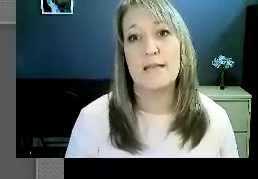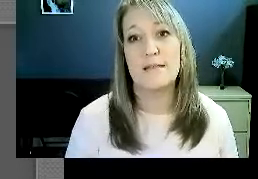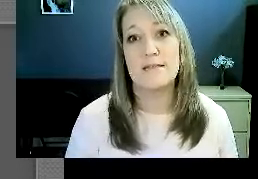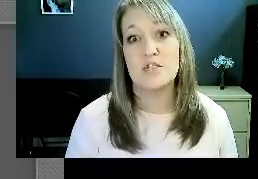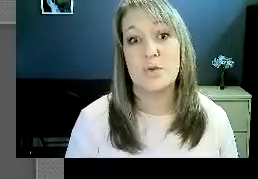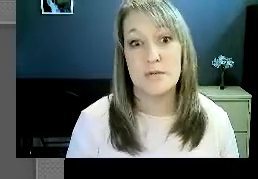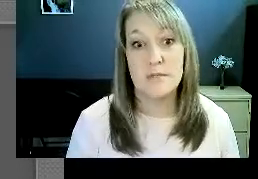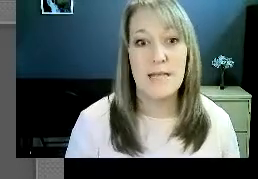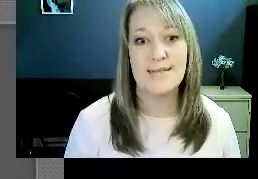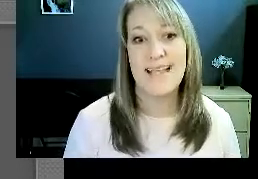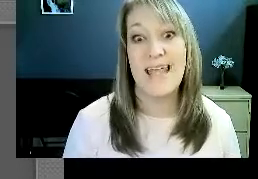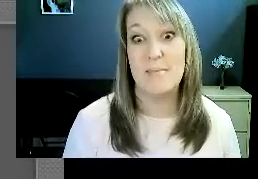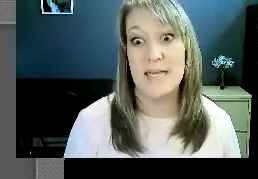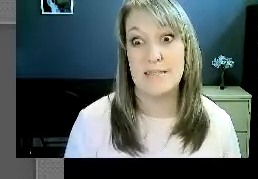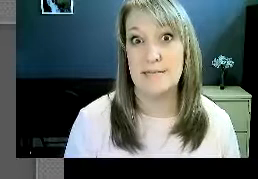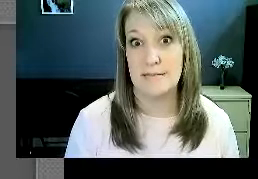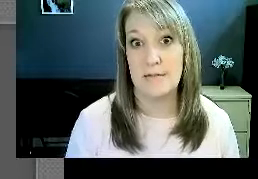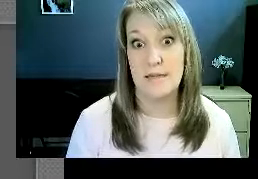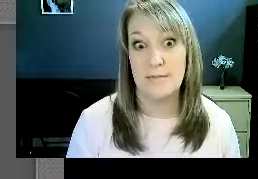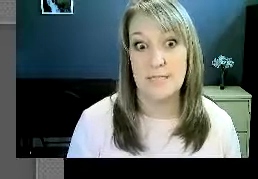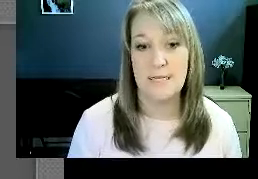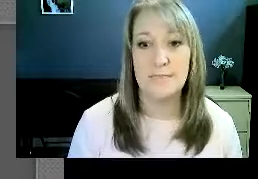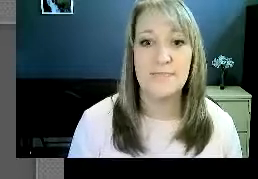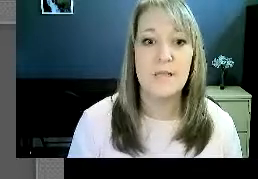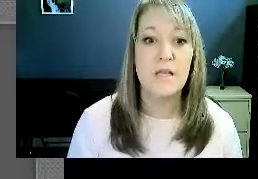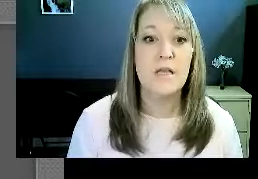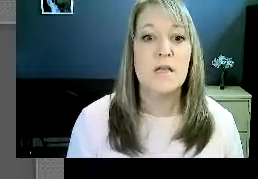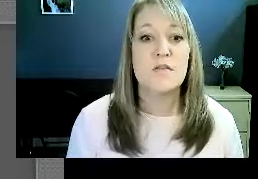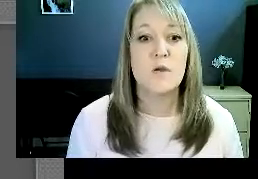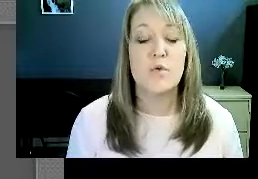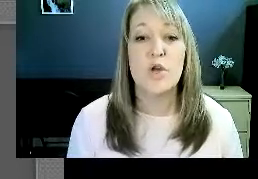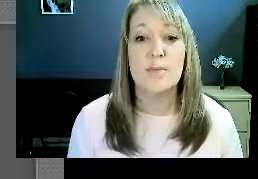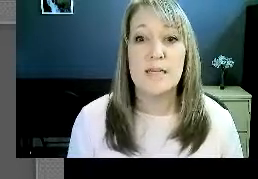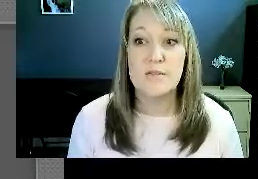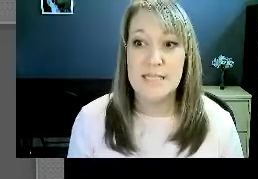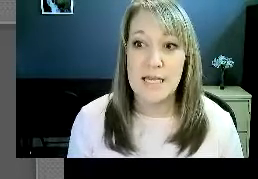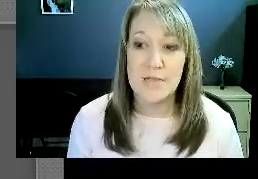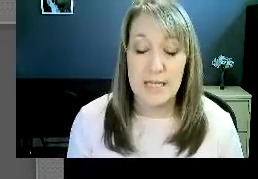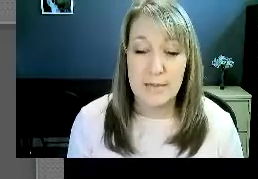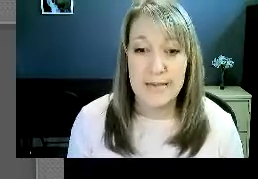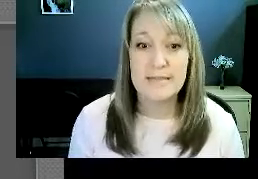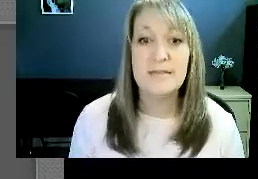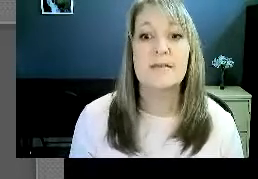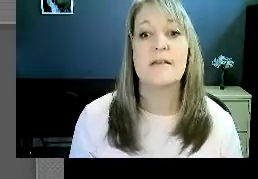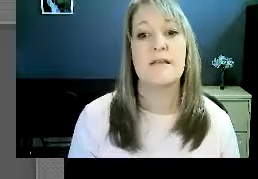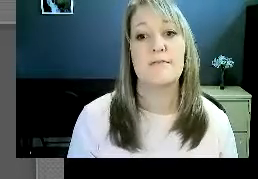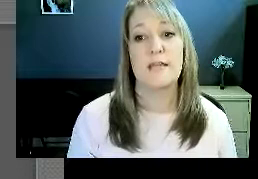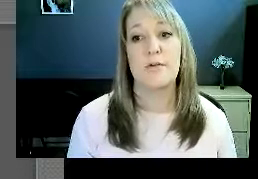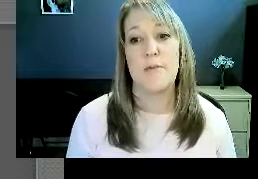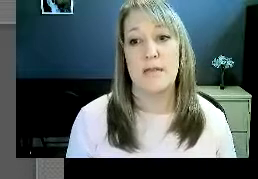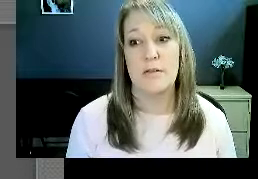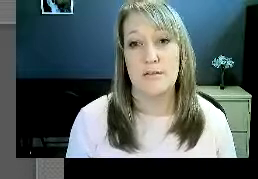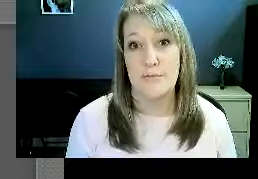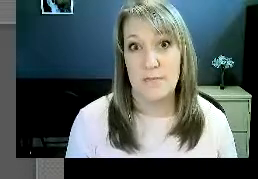term is shortened as NMS a lot of the time. So non-manual signs, or NMS,